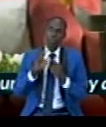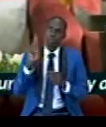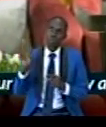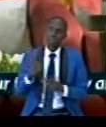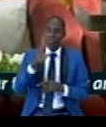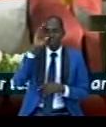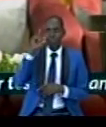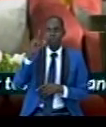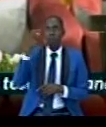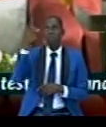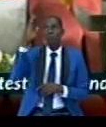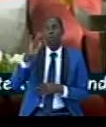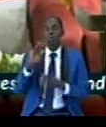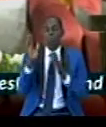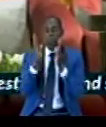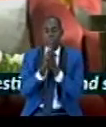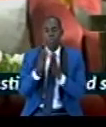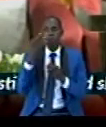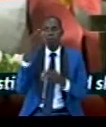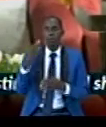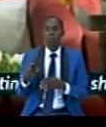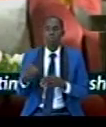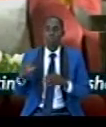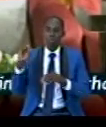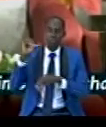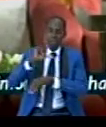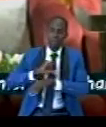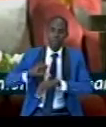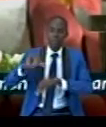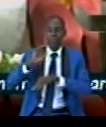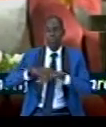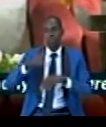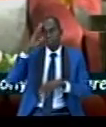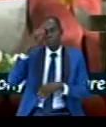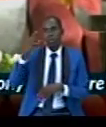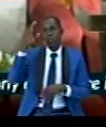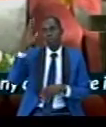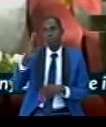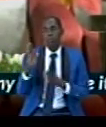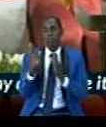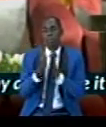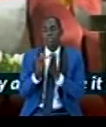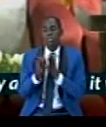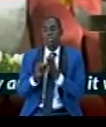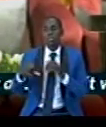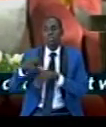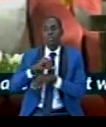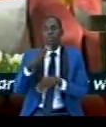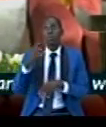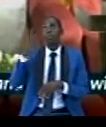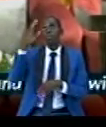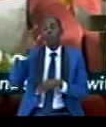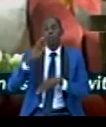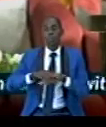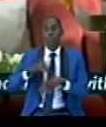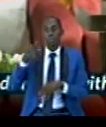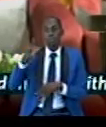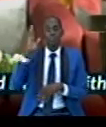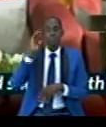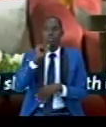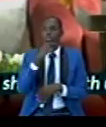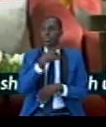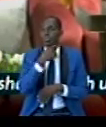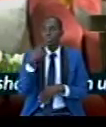more ocean to function. I pray for more grace upon him. I pray that the anointing of the Lord will not dry off his head, but it will continue